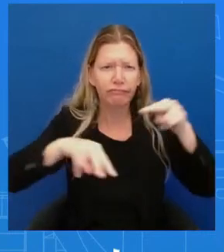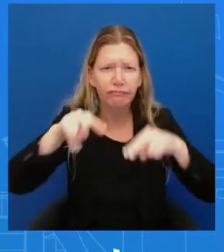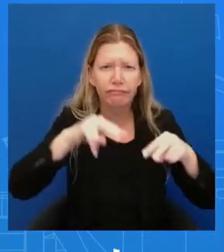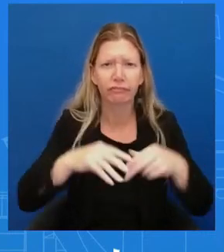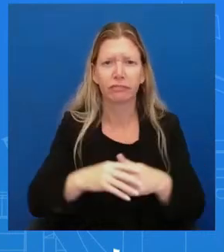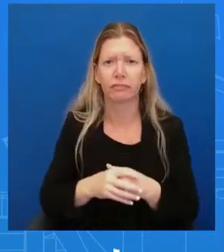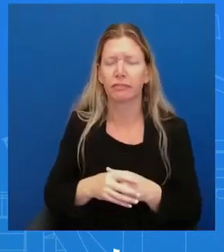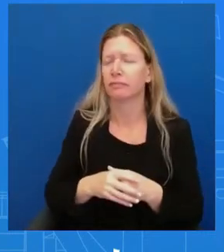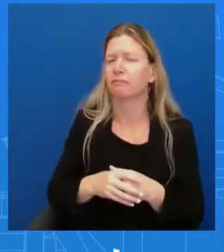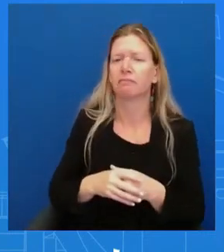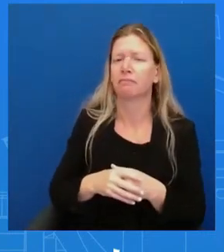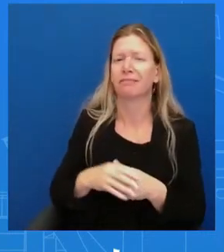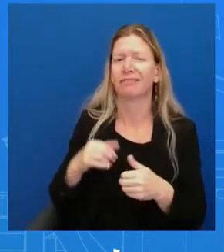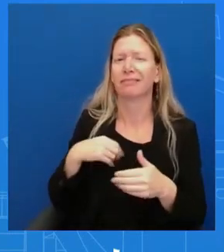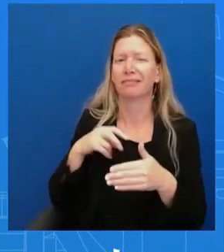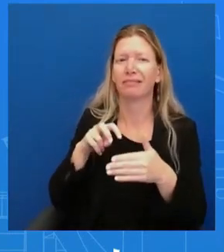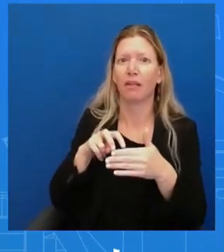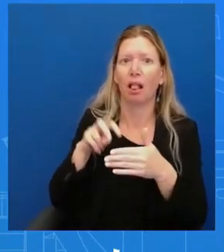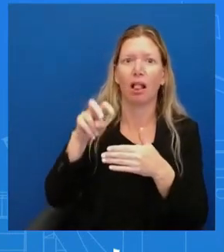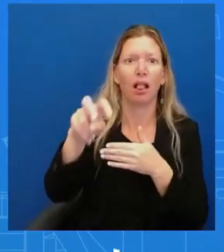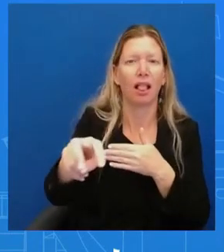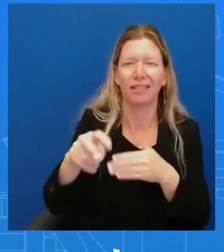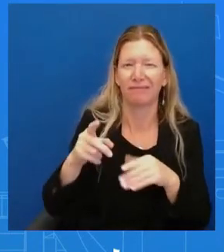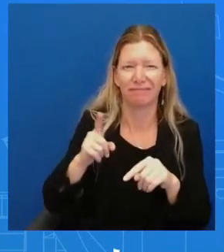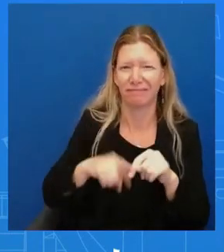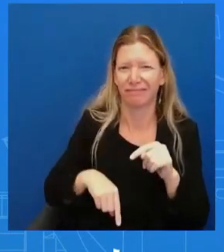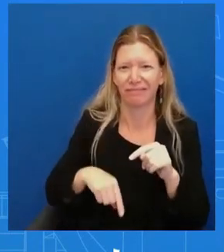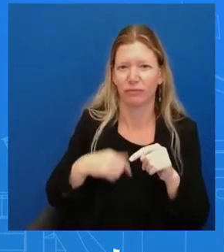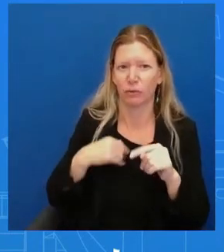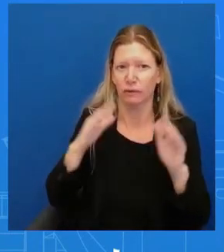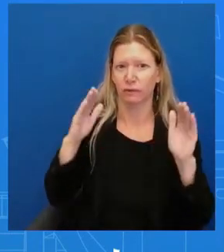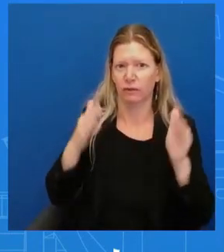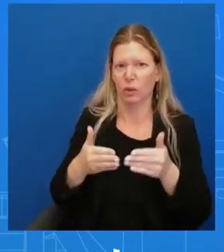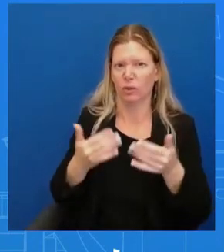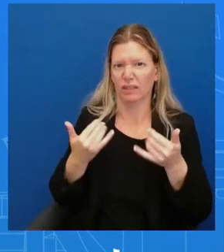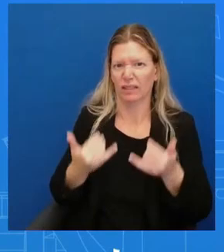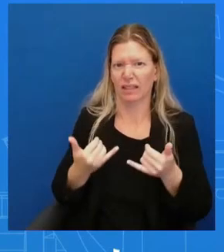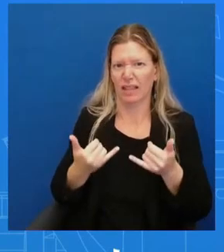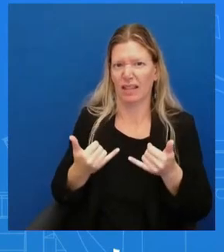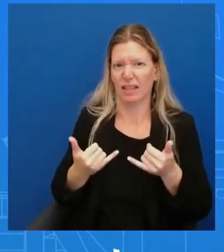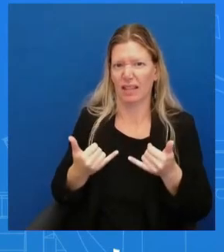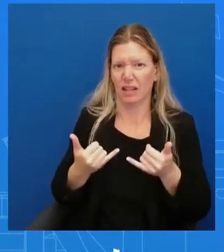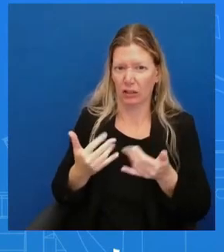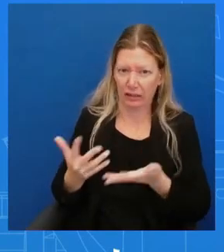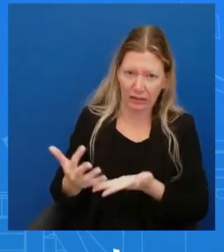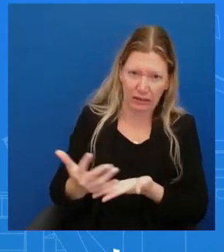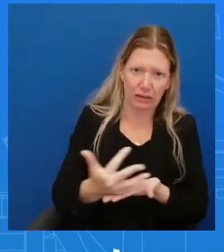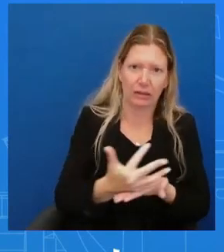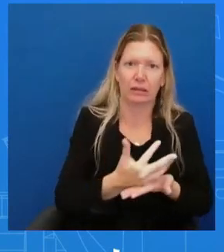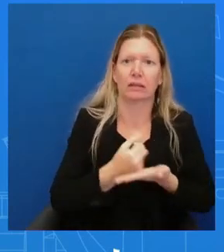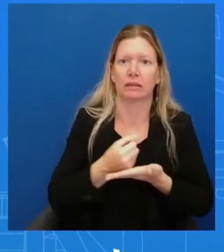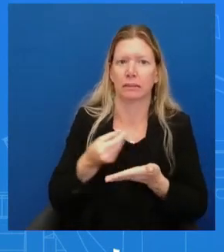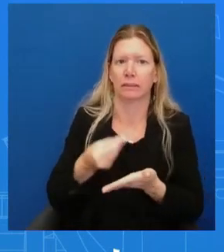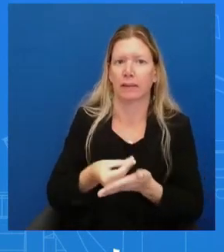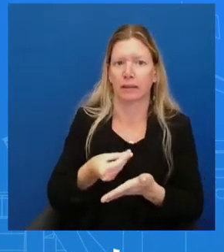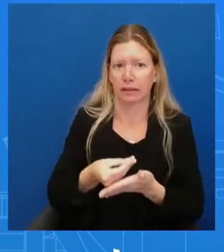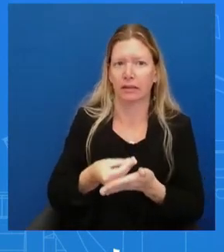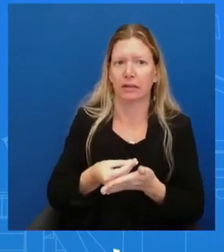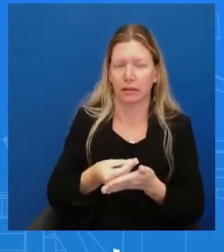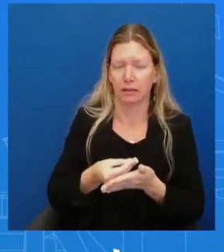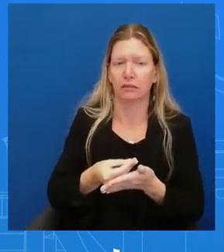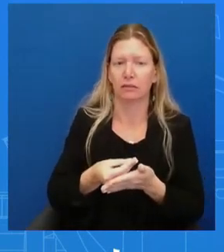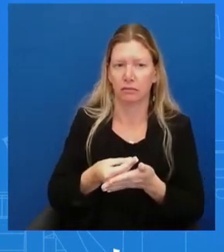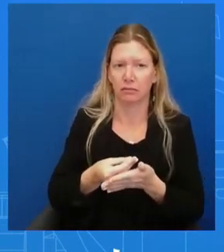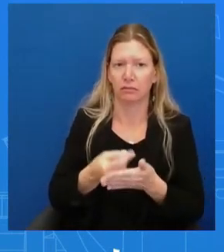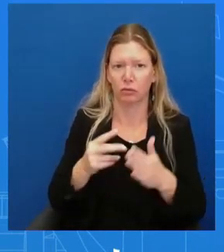that's what is the focus here right now, is to make sure that we have the funding, that we get that bridge built, make sure that we open that port.